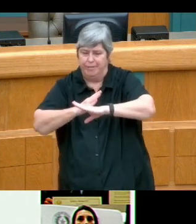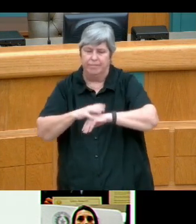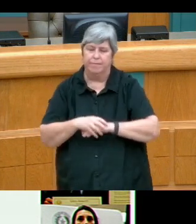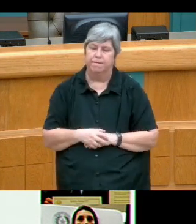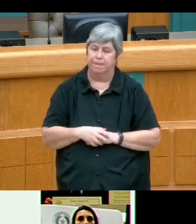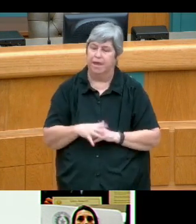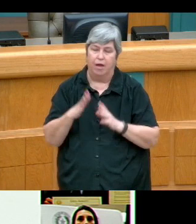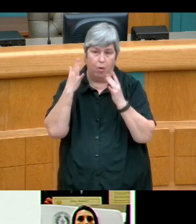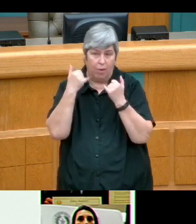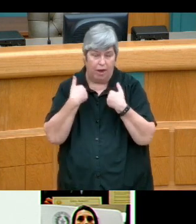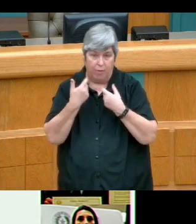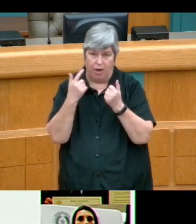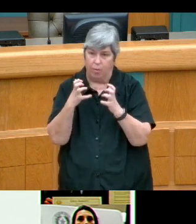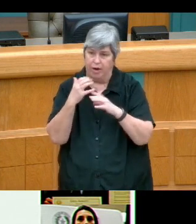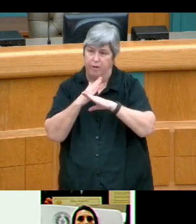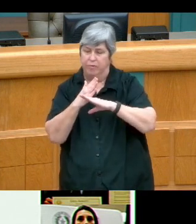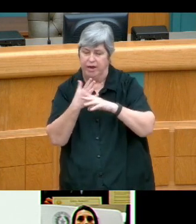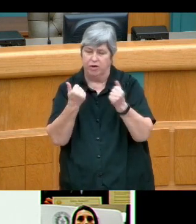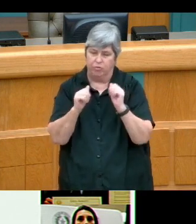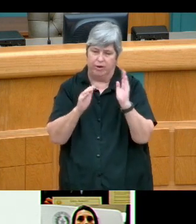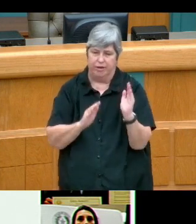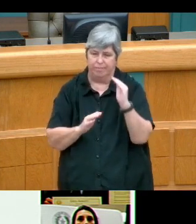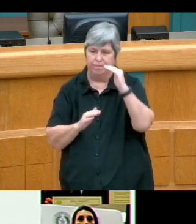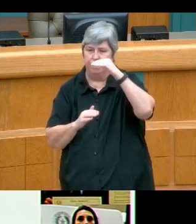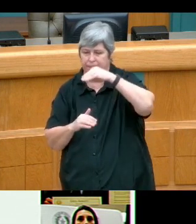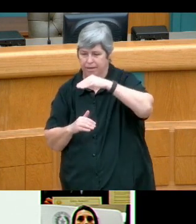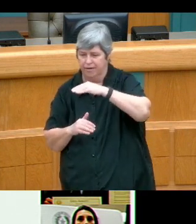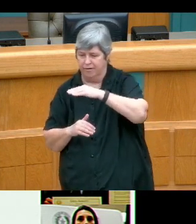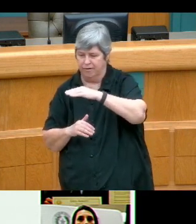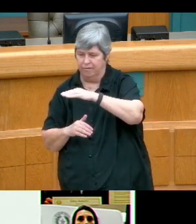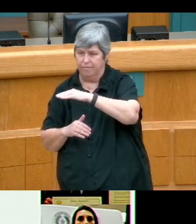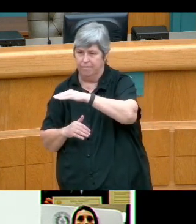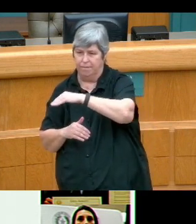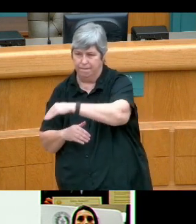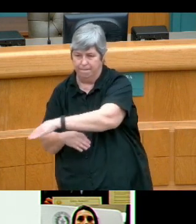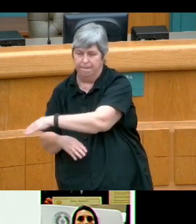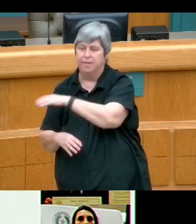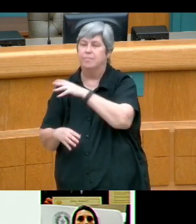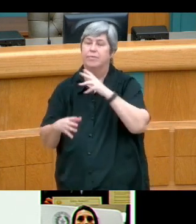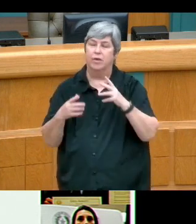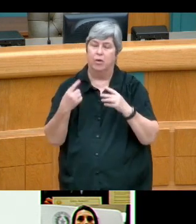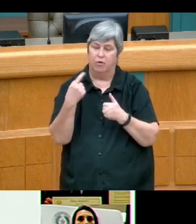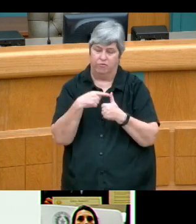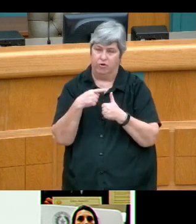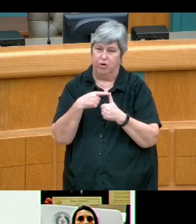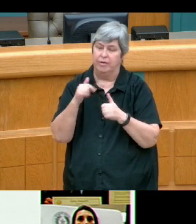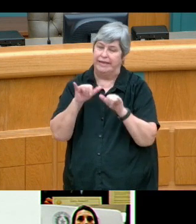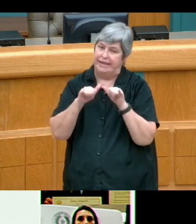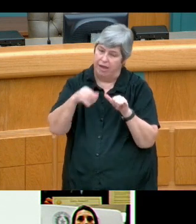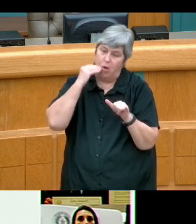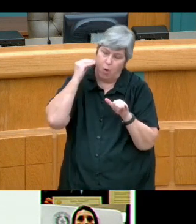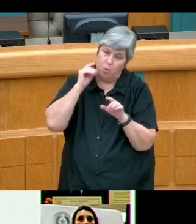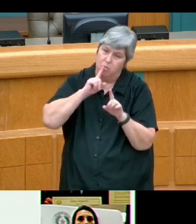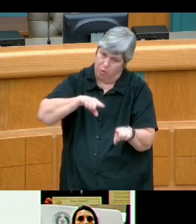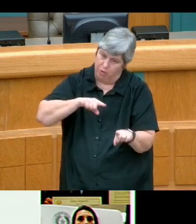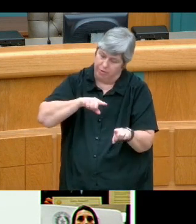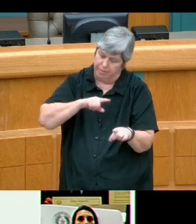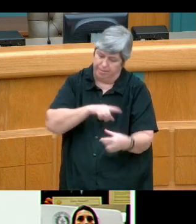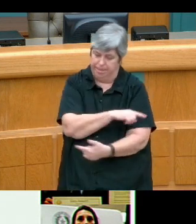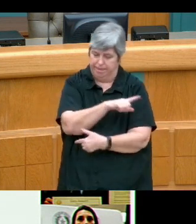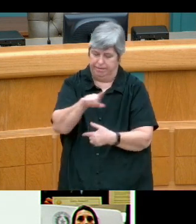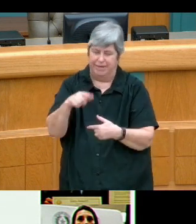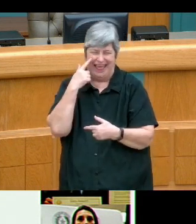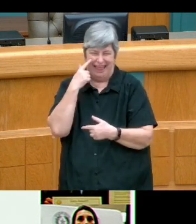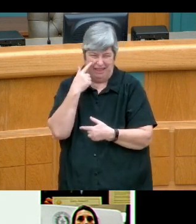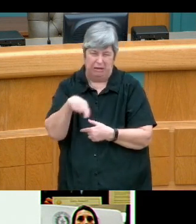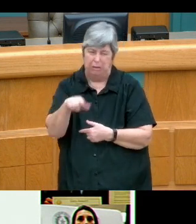these interventions was to bend those curves and make them as flat as they are right now. One, we had the stay-at-home order, and I